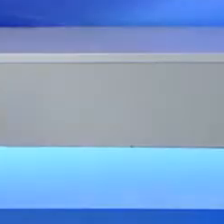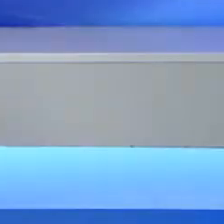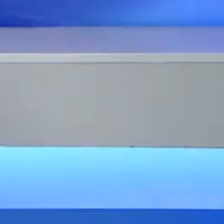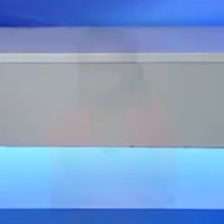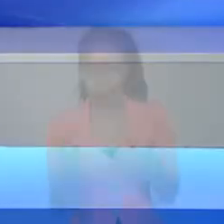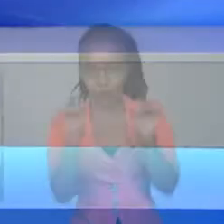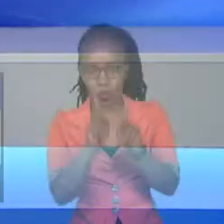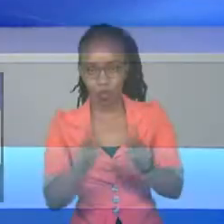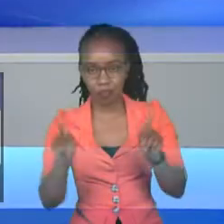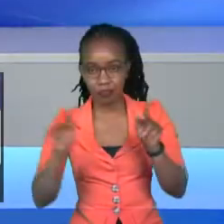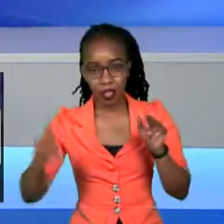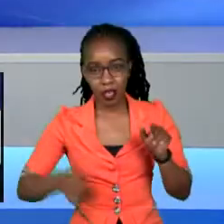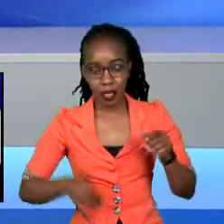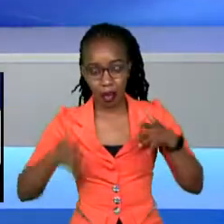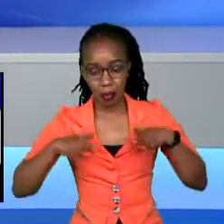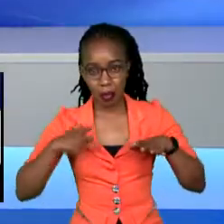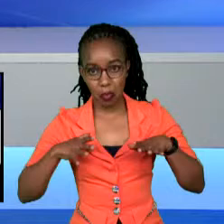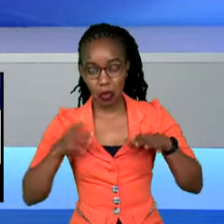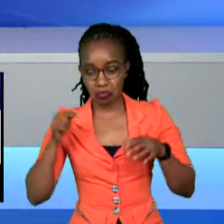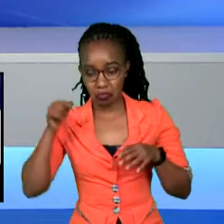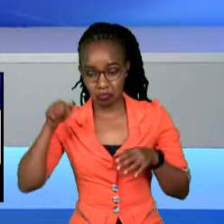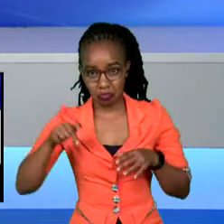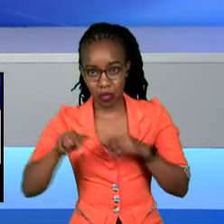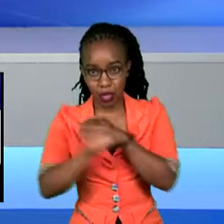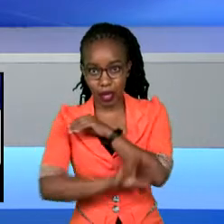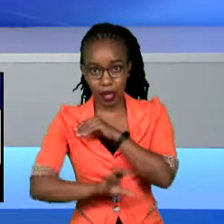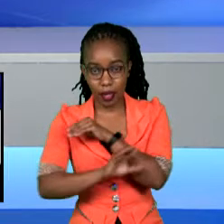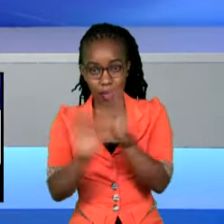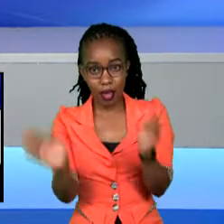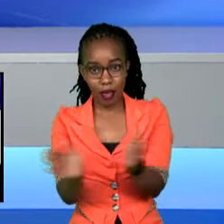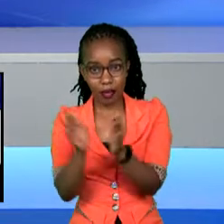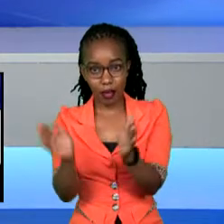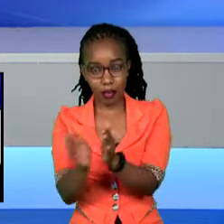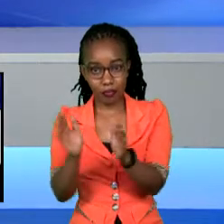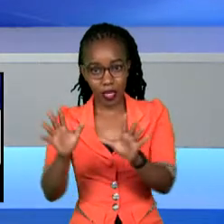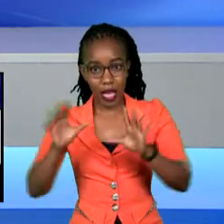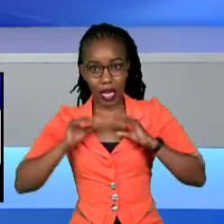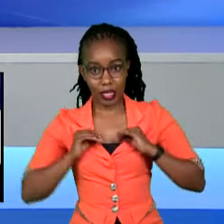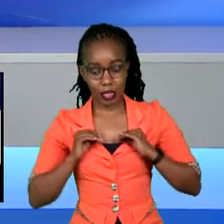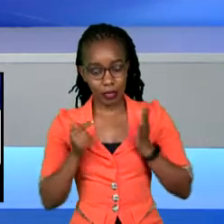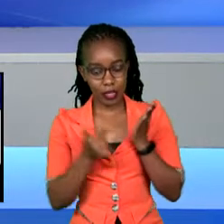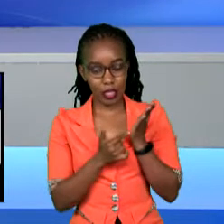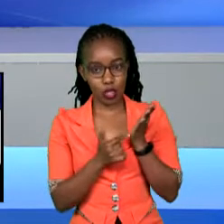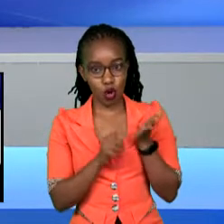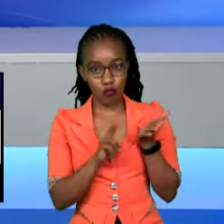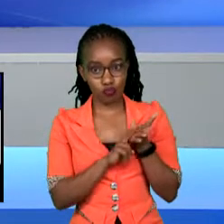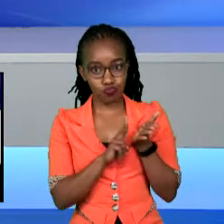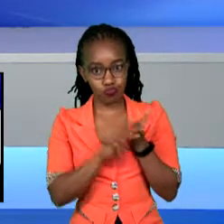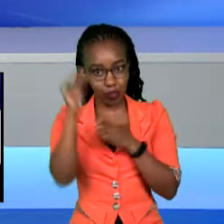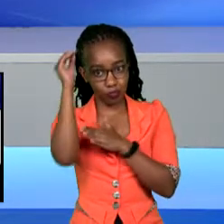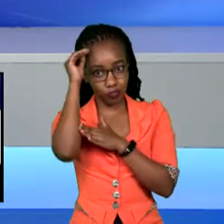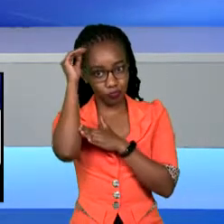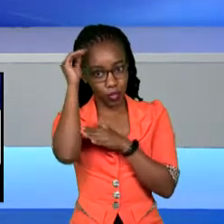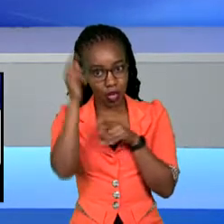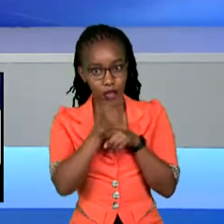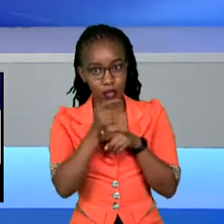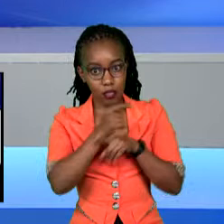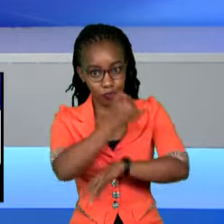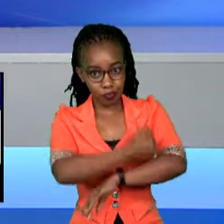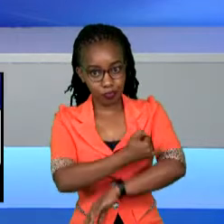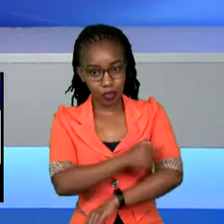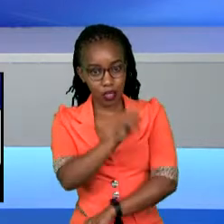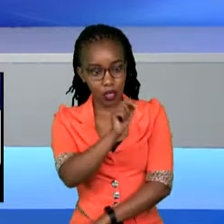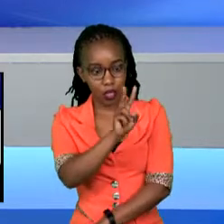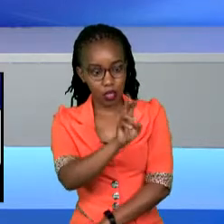All right, youths in the country have been urged to embrace and join technical vocational education and training institutions, that is